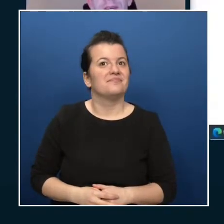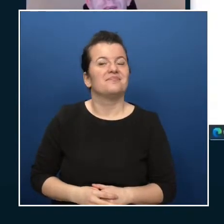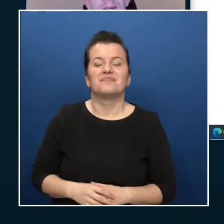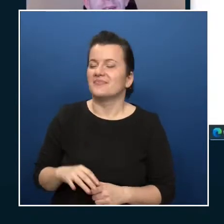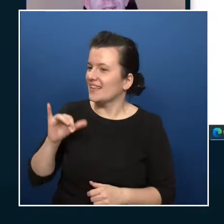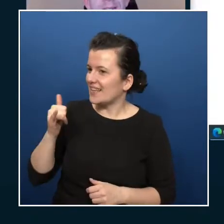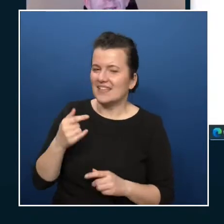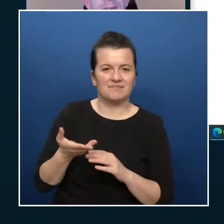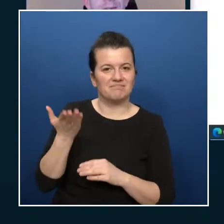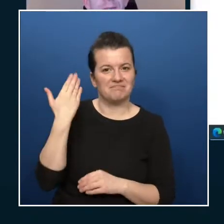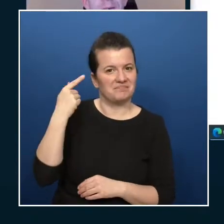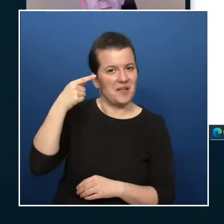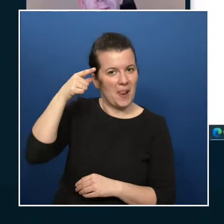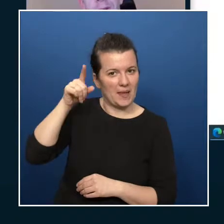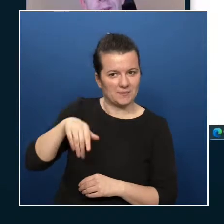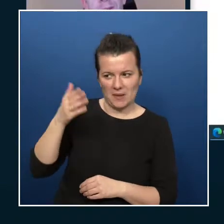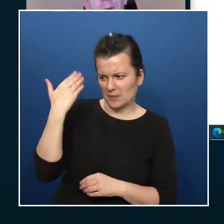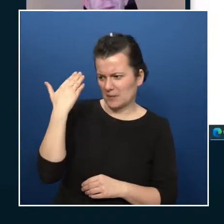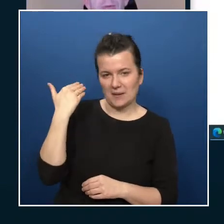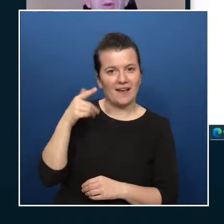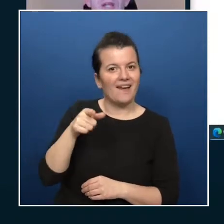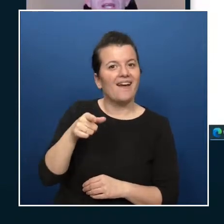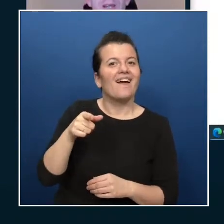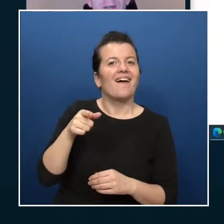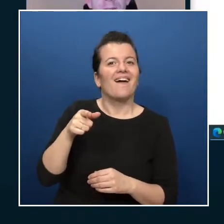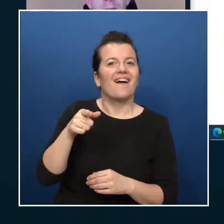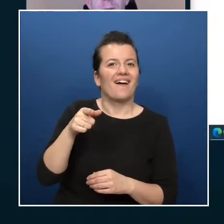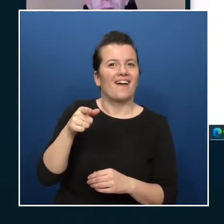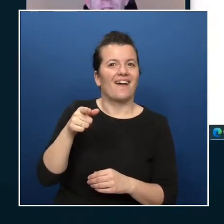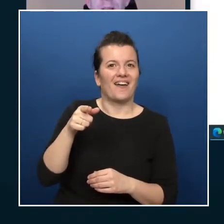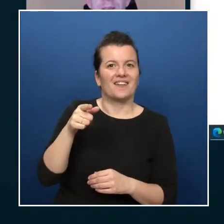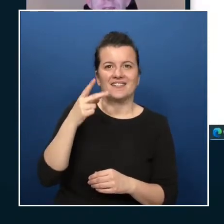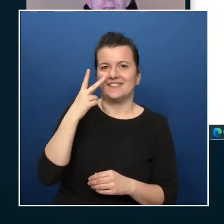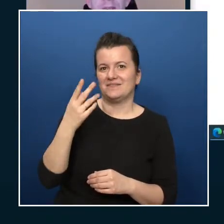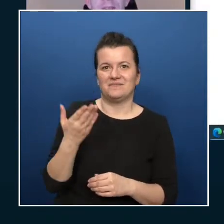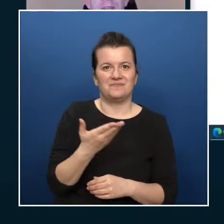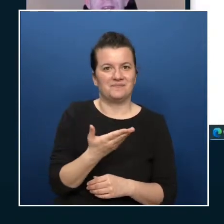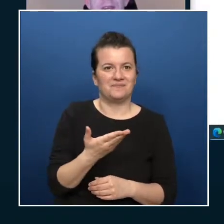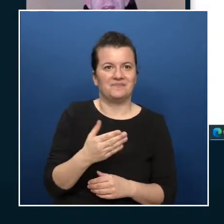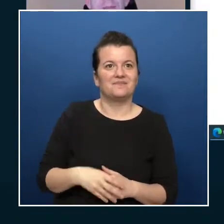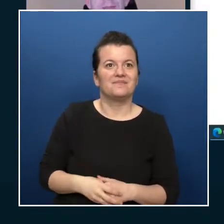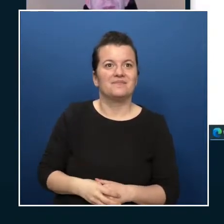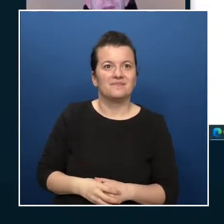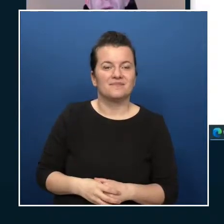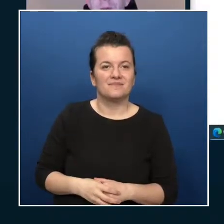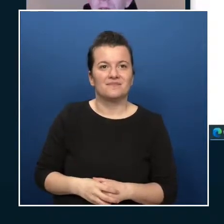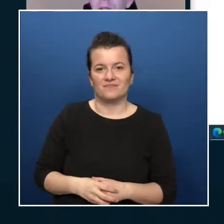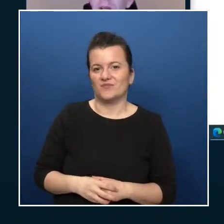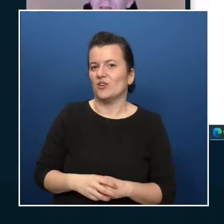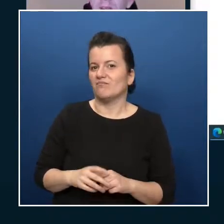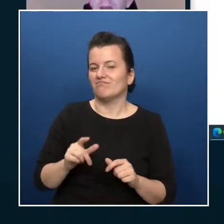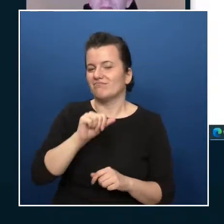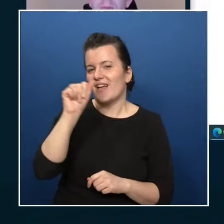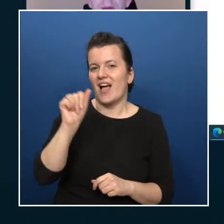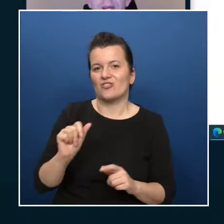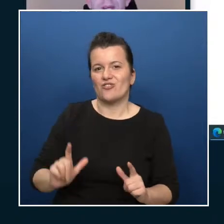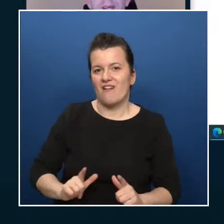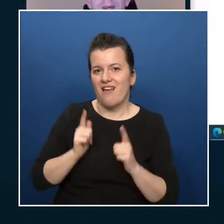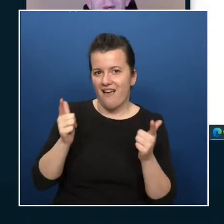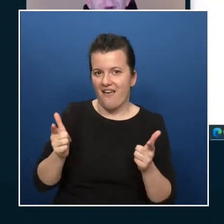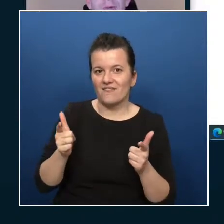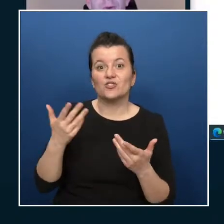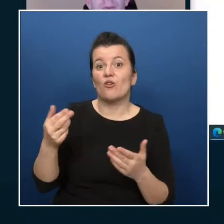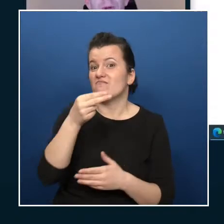had a referral link for the Azure Live event, and we actually got the names